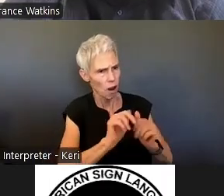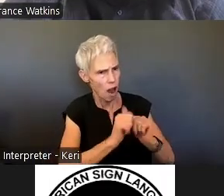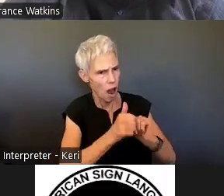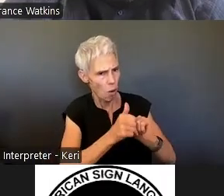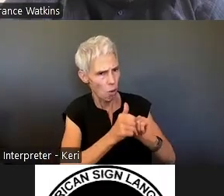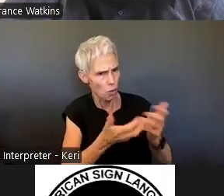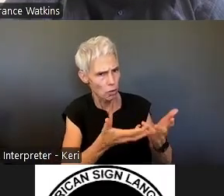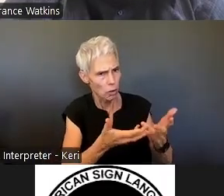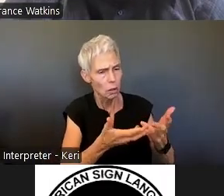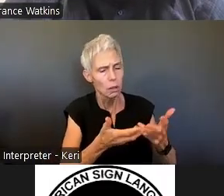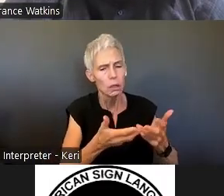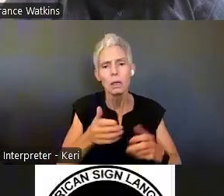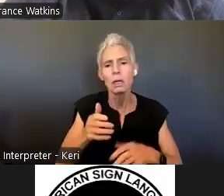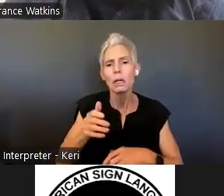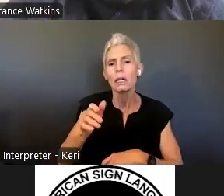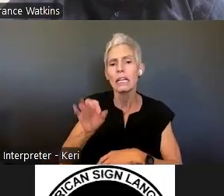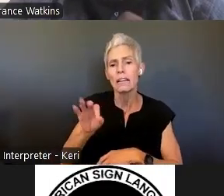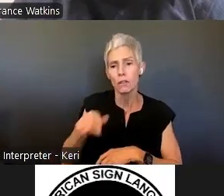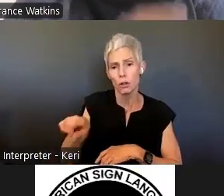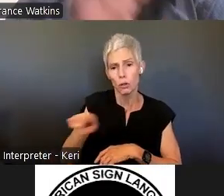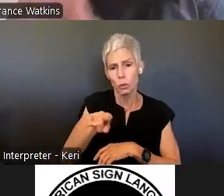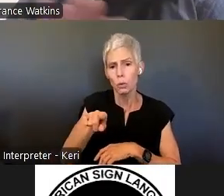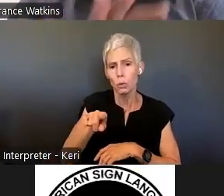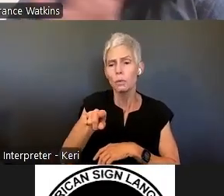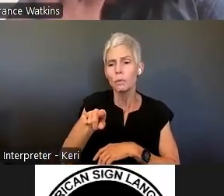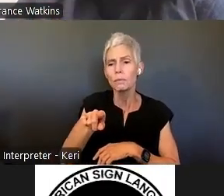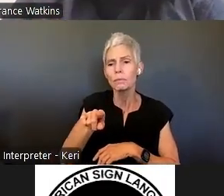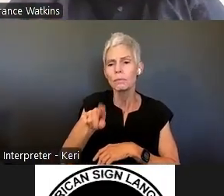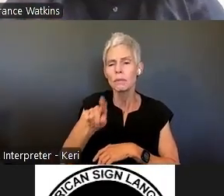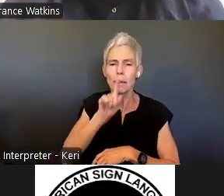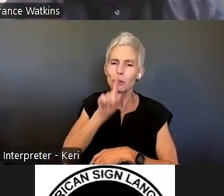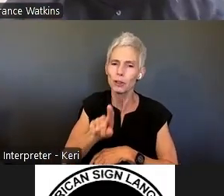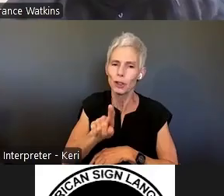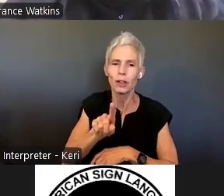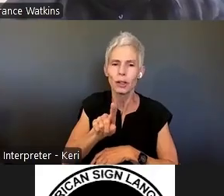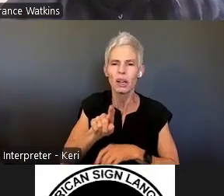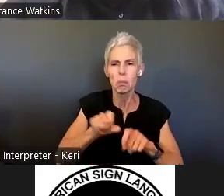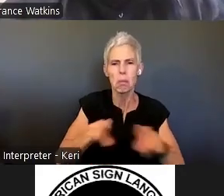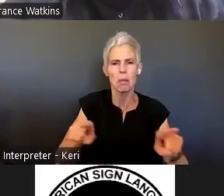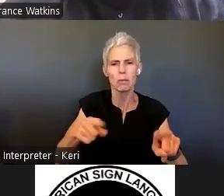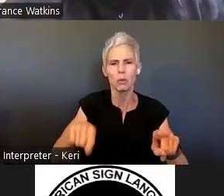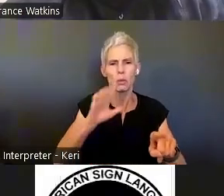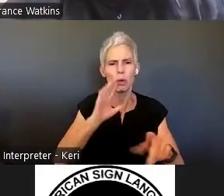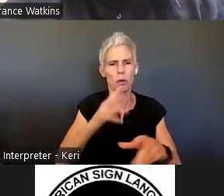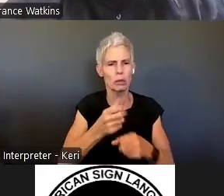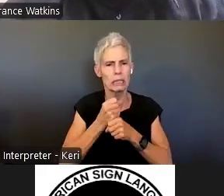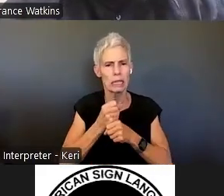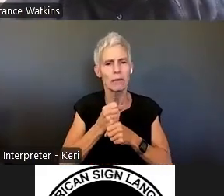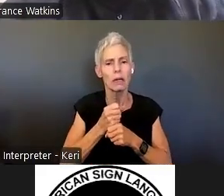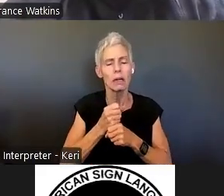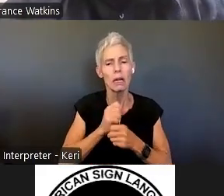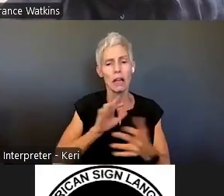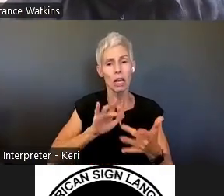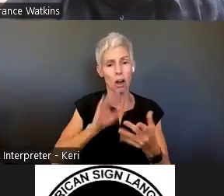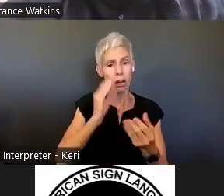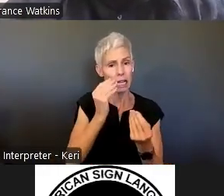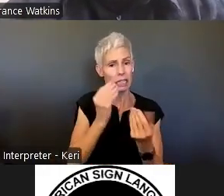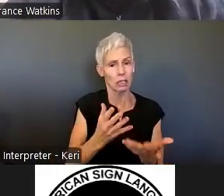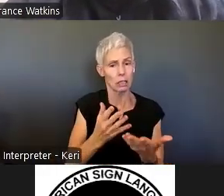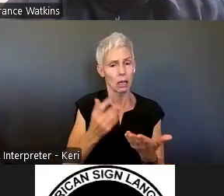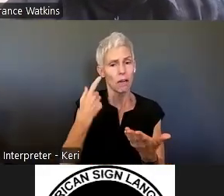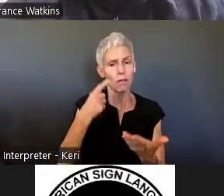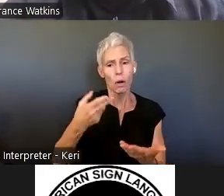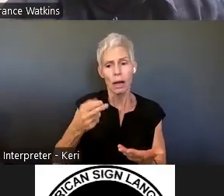So if you I'm sure this will be sent out to everybody. The contact information for Helen Sanchez,